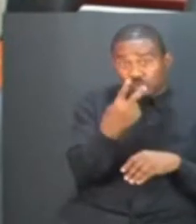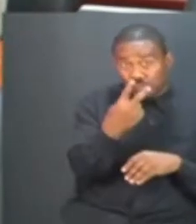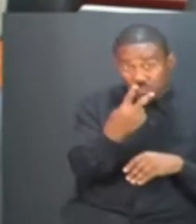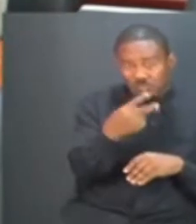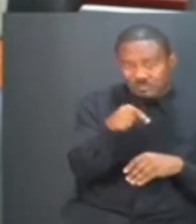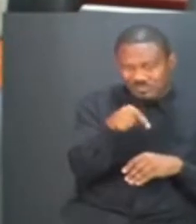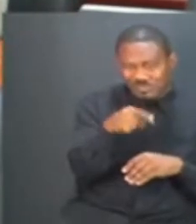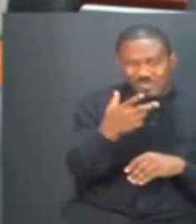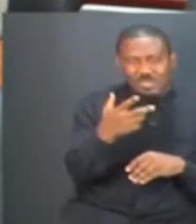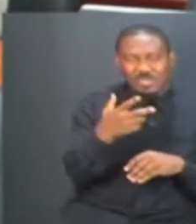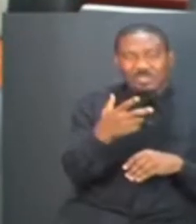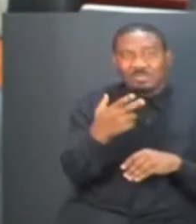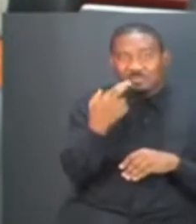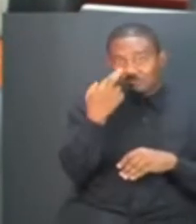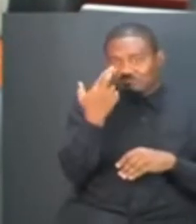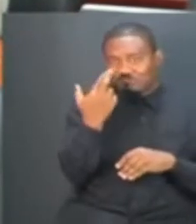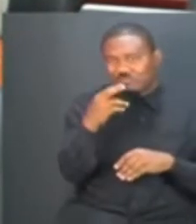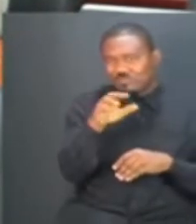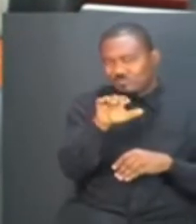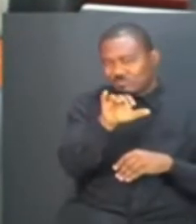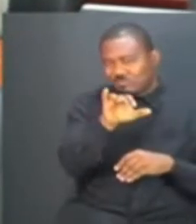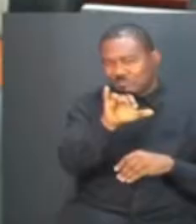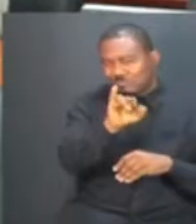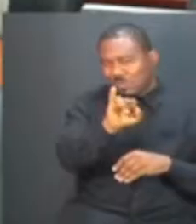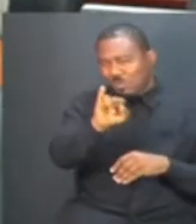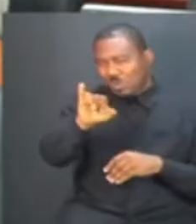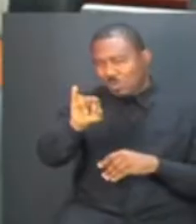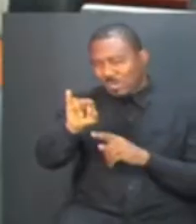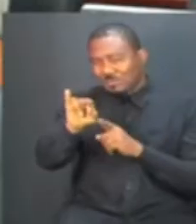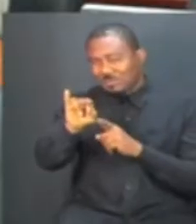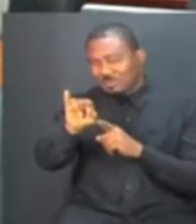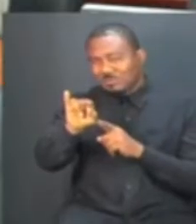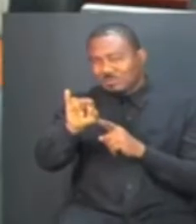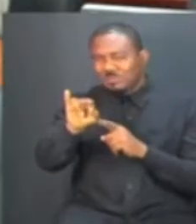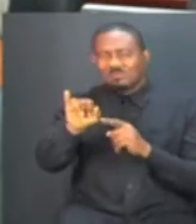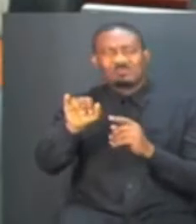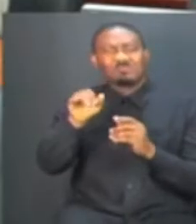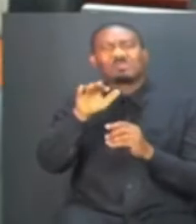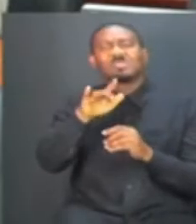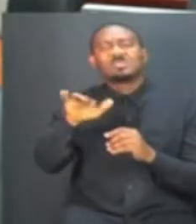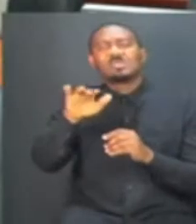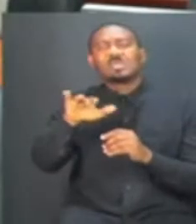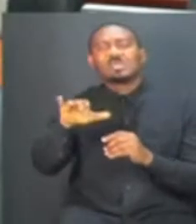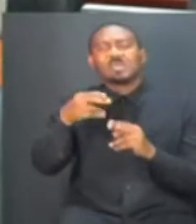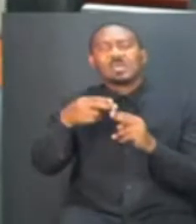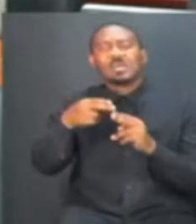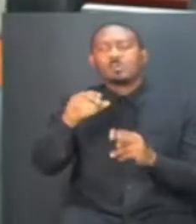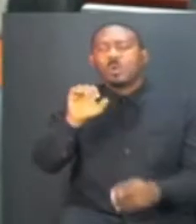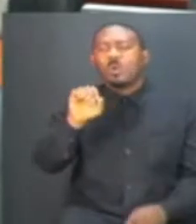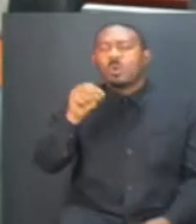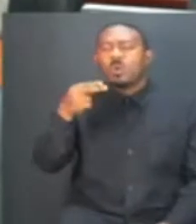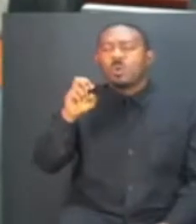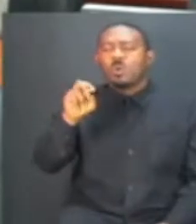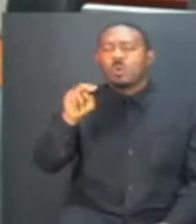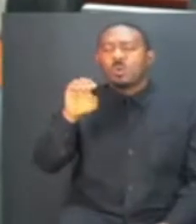Roman numeral 3. After Ohini, let's delete the word there and insert Frimpong.